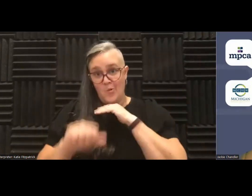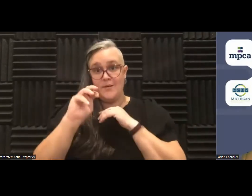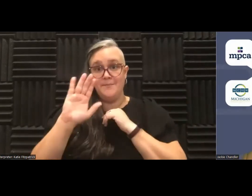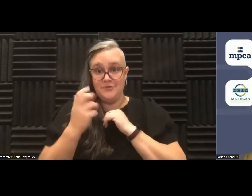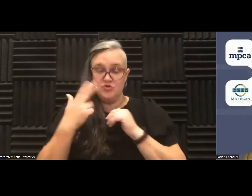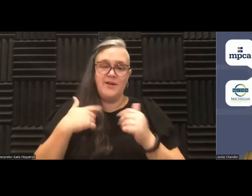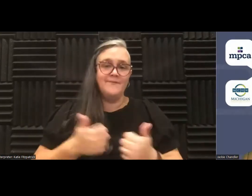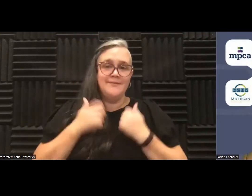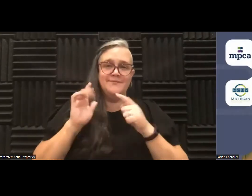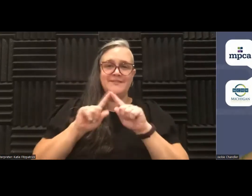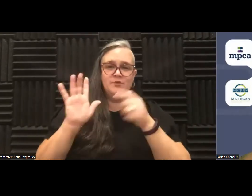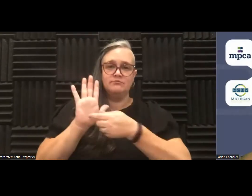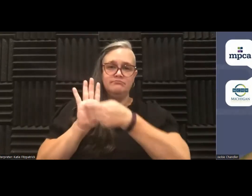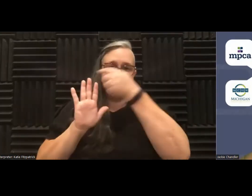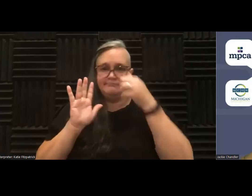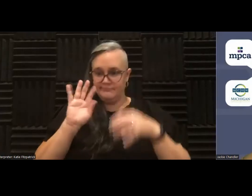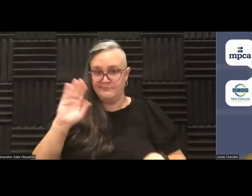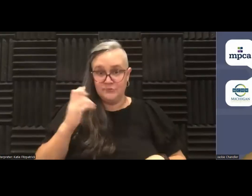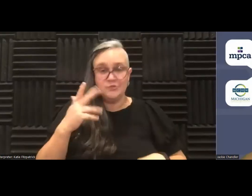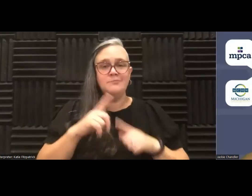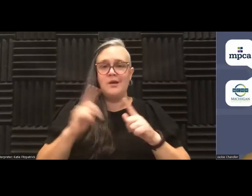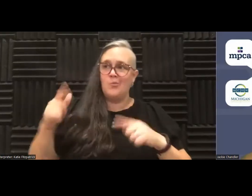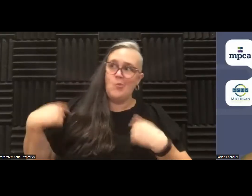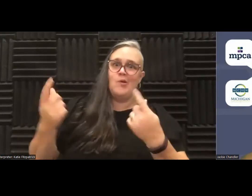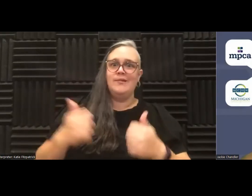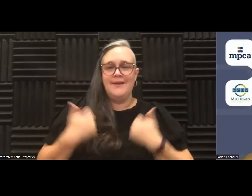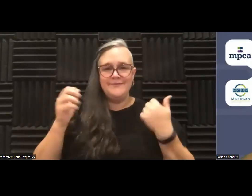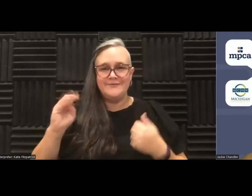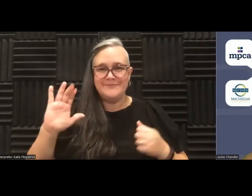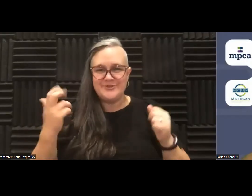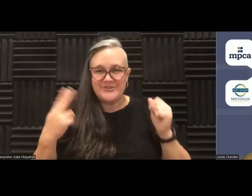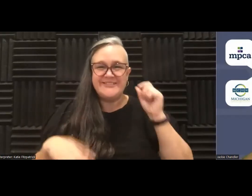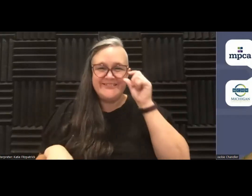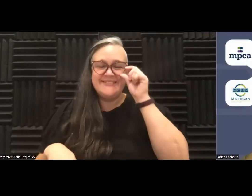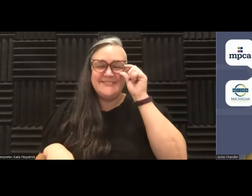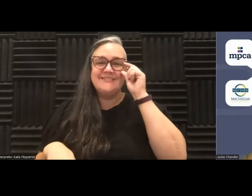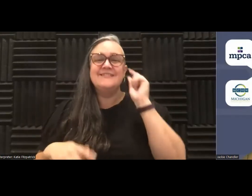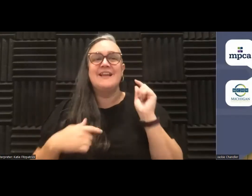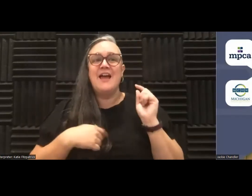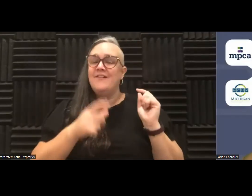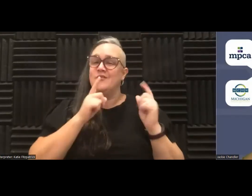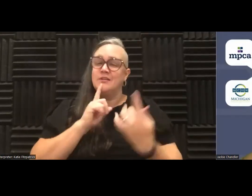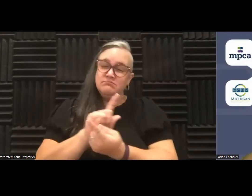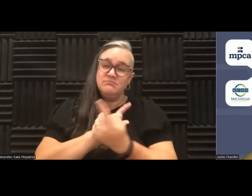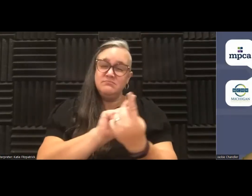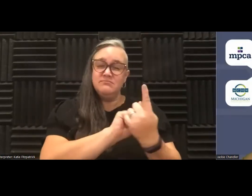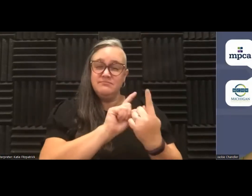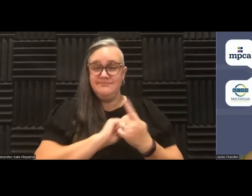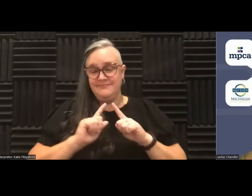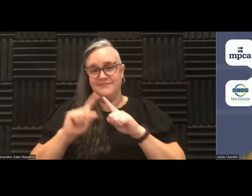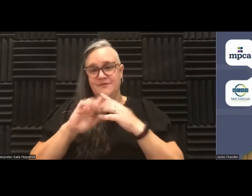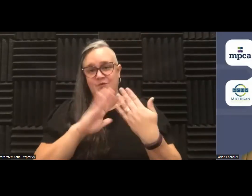Michigan, but I've been a lifelong Michigander. And I've really come to get to know certain communities around